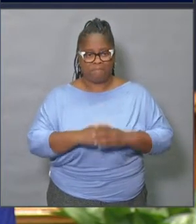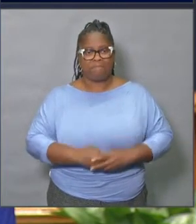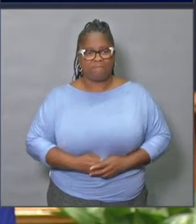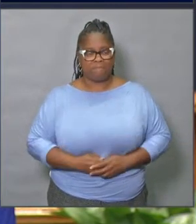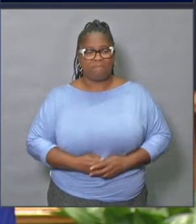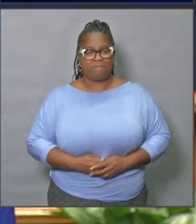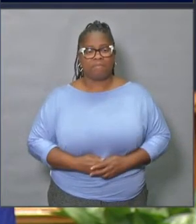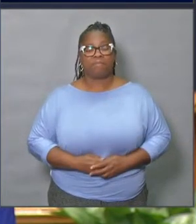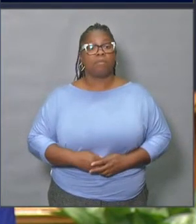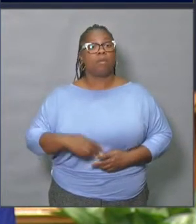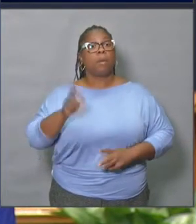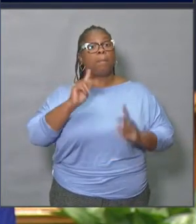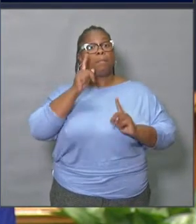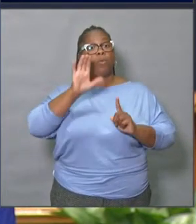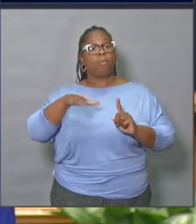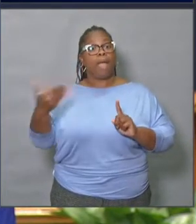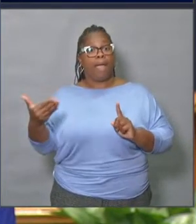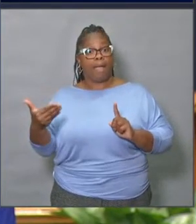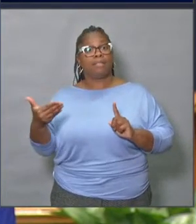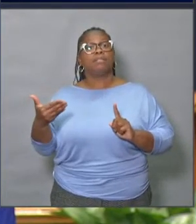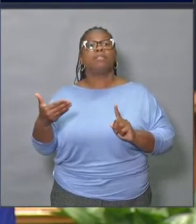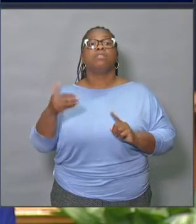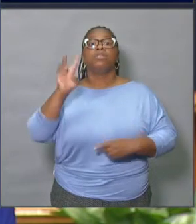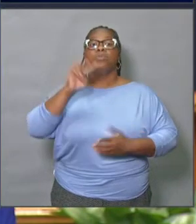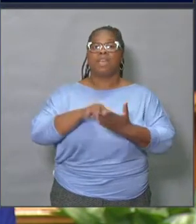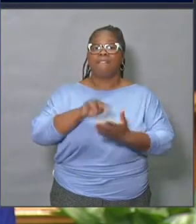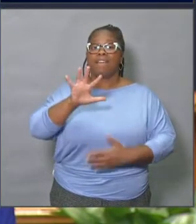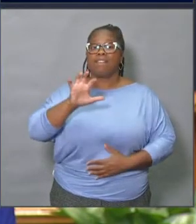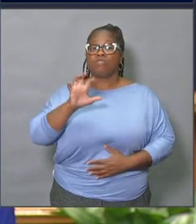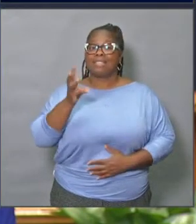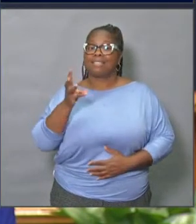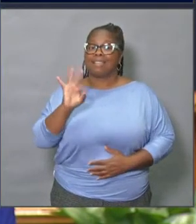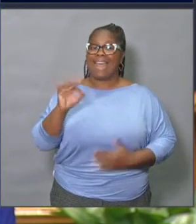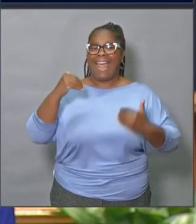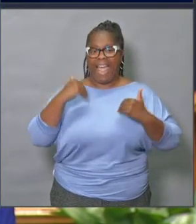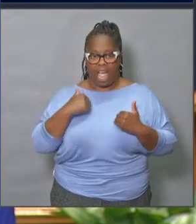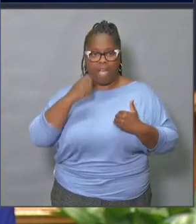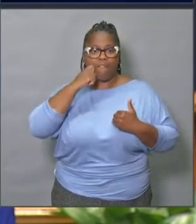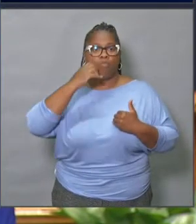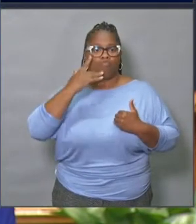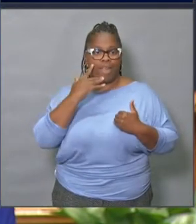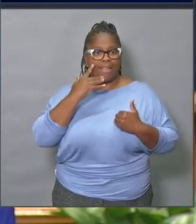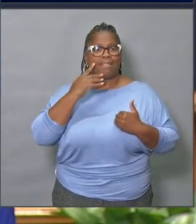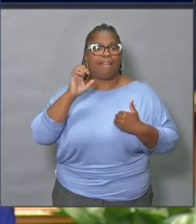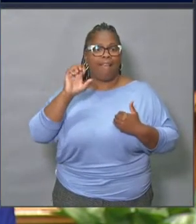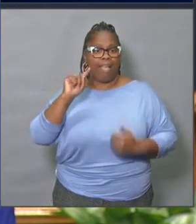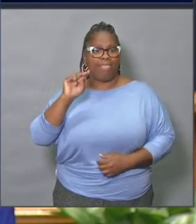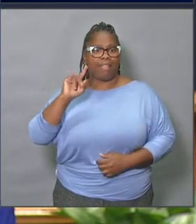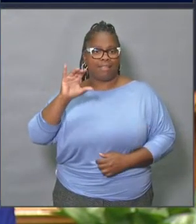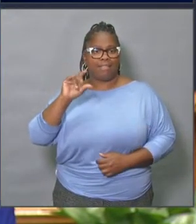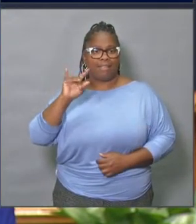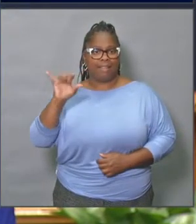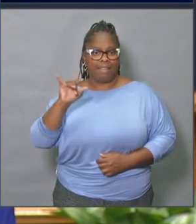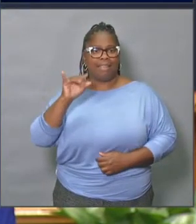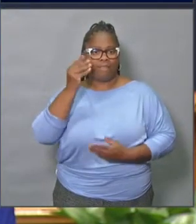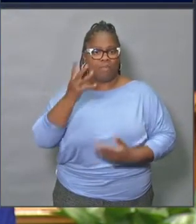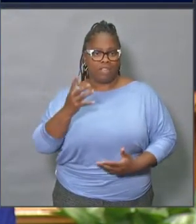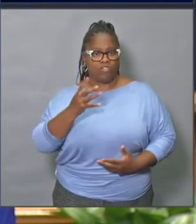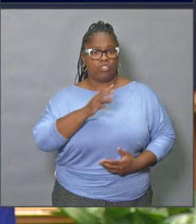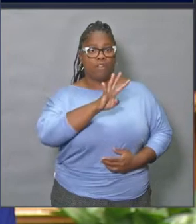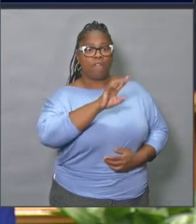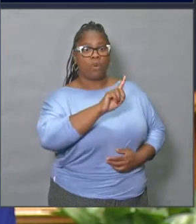2,569 people who have passed away where race and ethnicity information is identified, 41% are